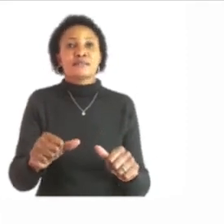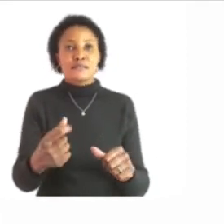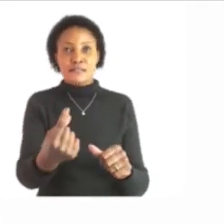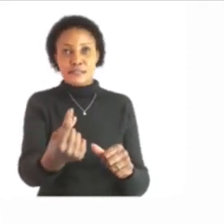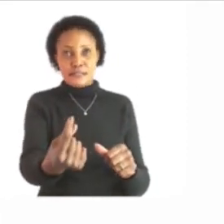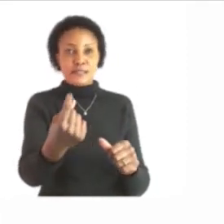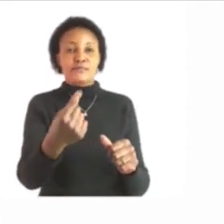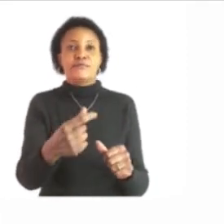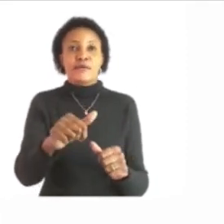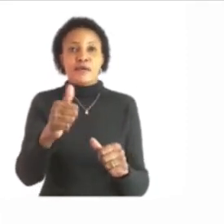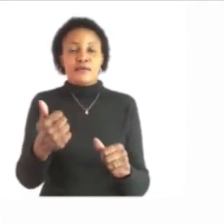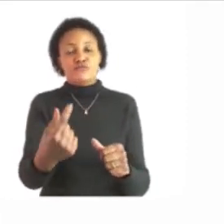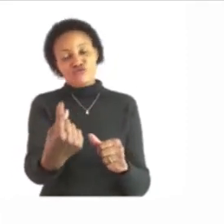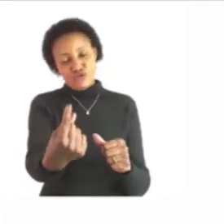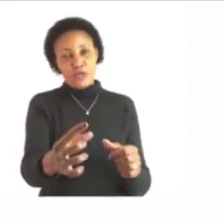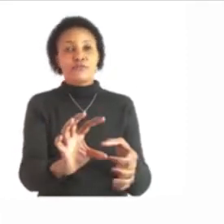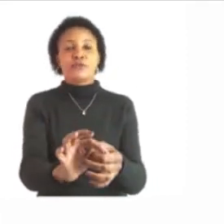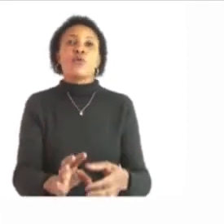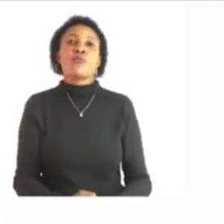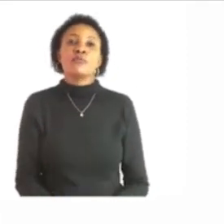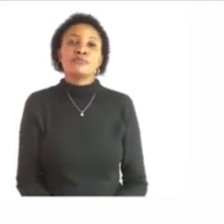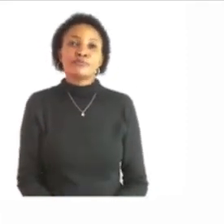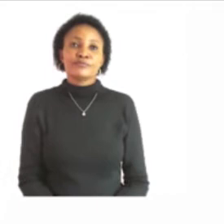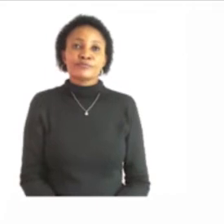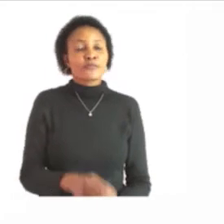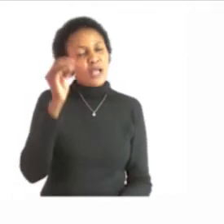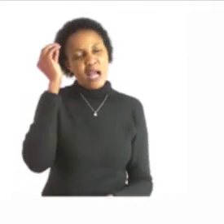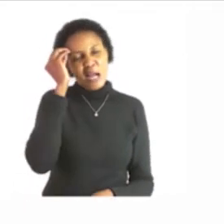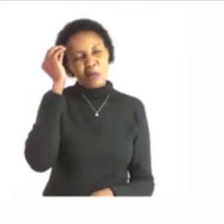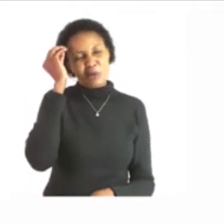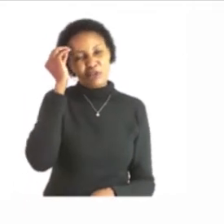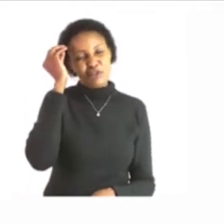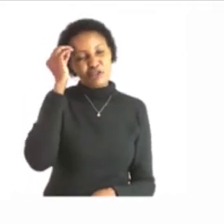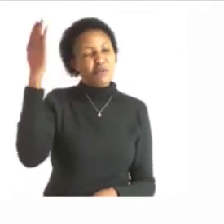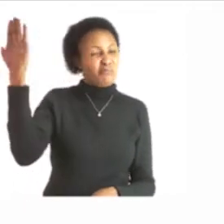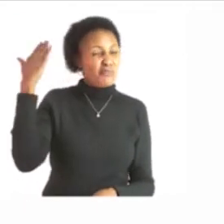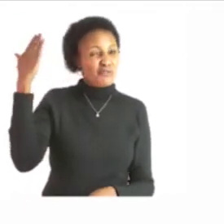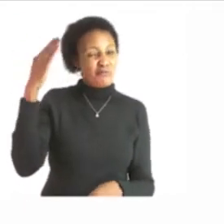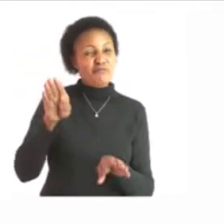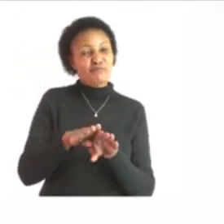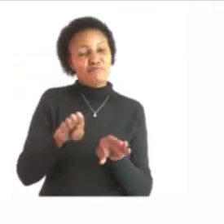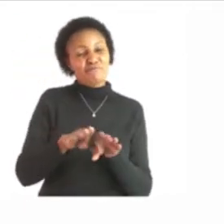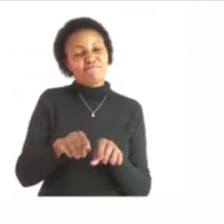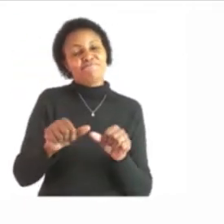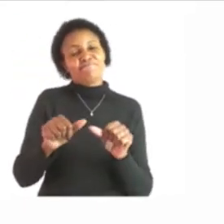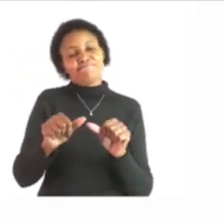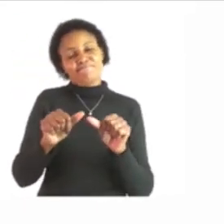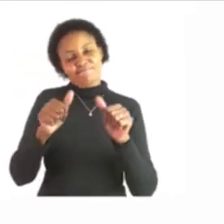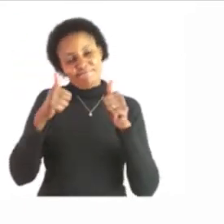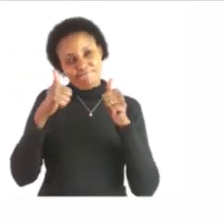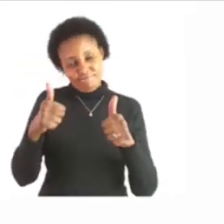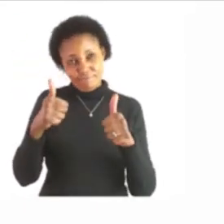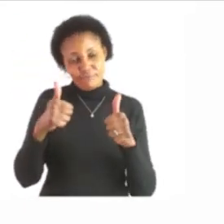others by yourself at home, because I know you have done it before and you will do it perfectly. If you